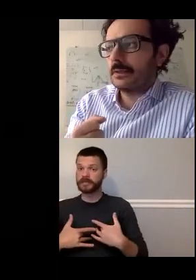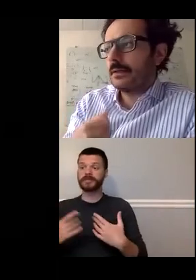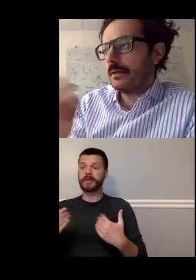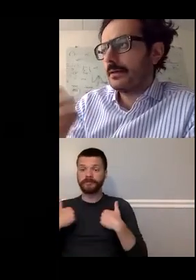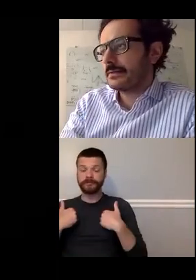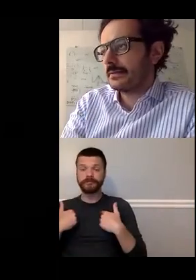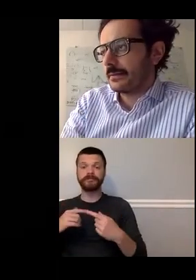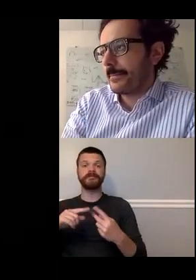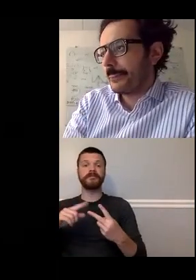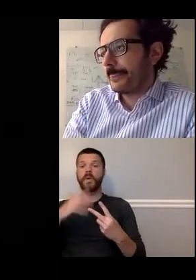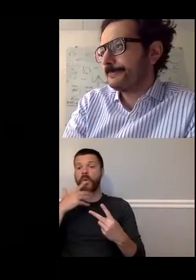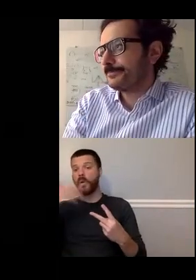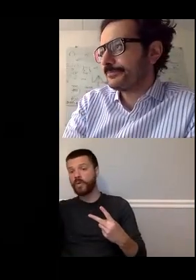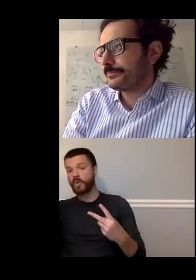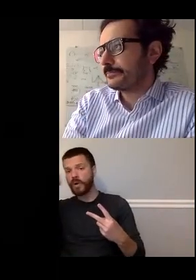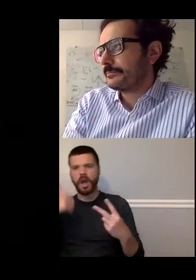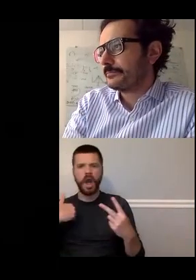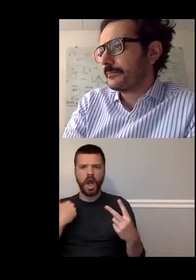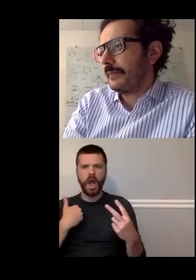not, etc.